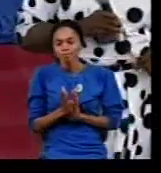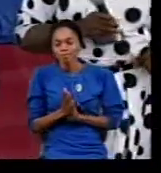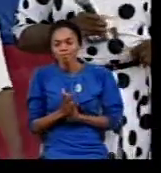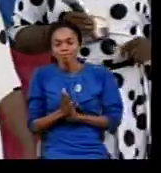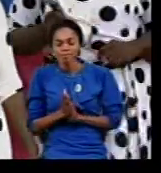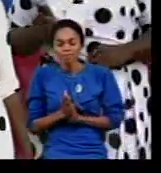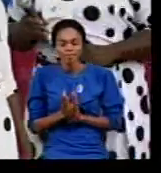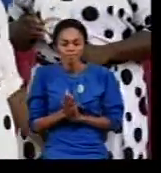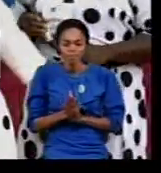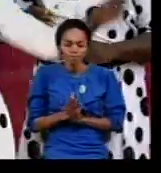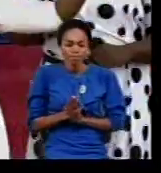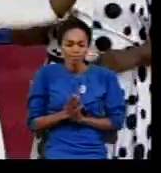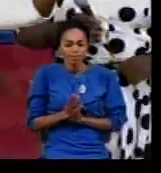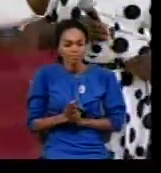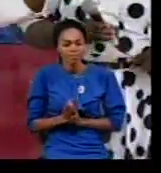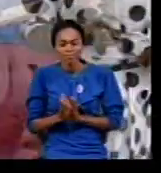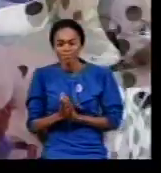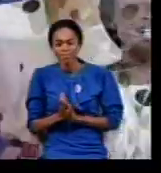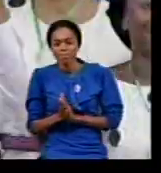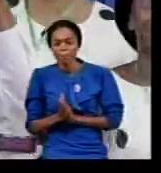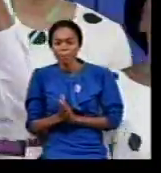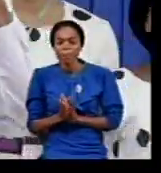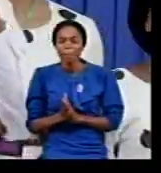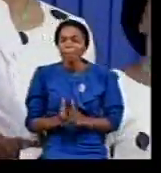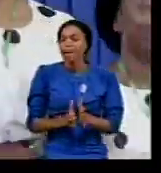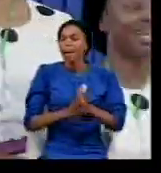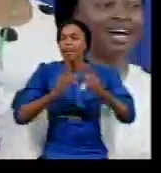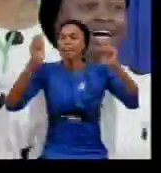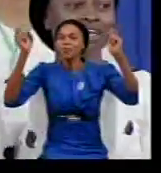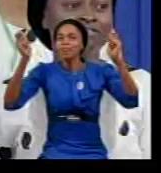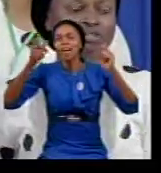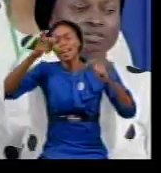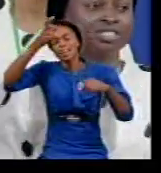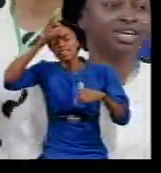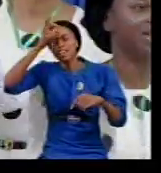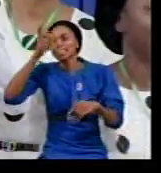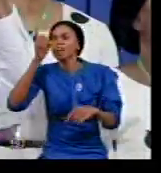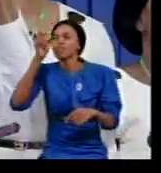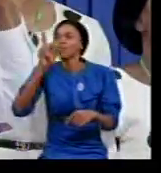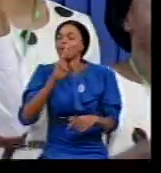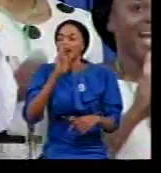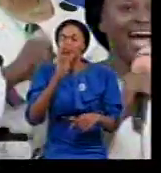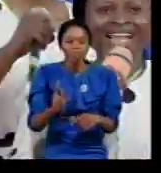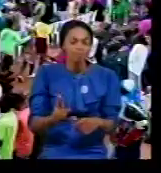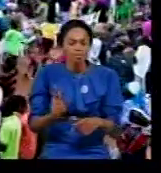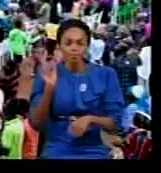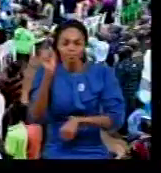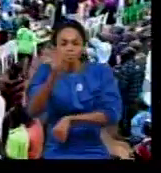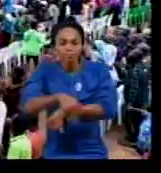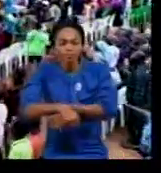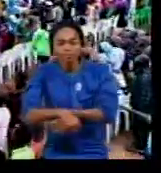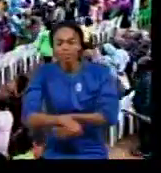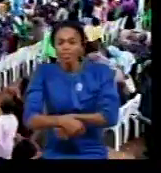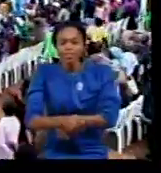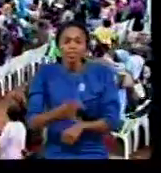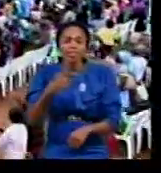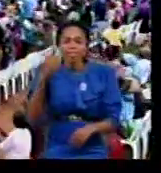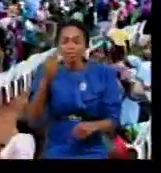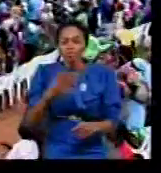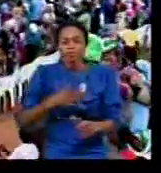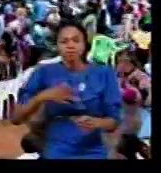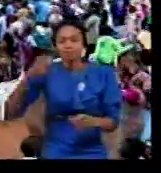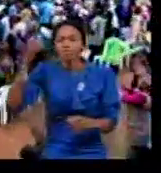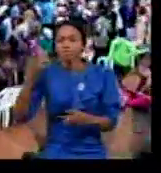holy living, truth about how to get to heaven. It is the Spirit that will guide us into all truth, for he shall not speak of